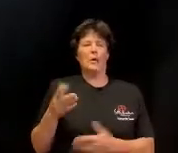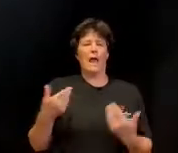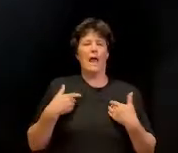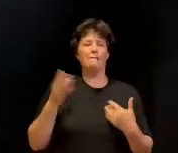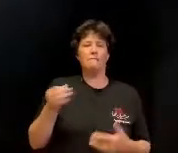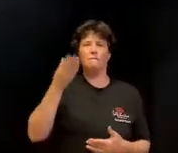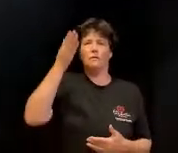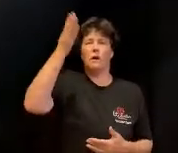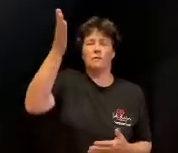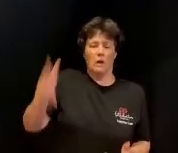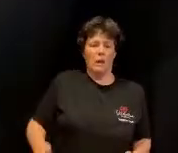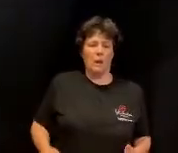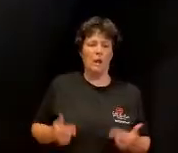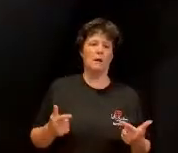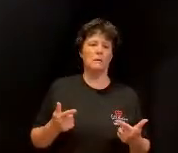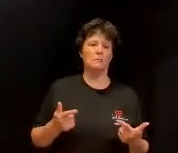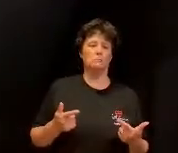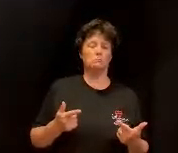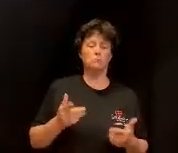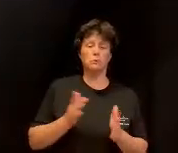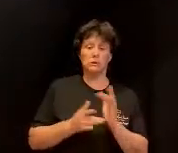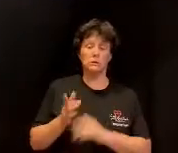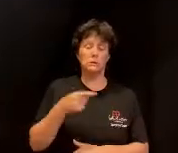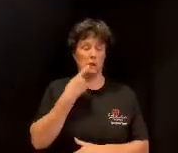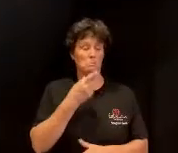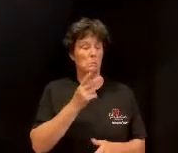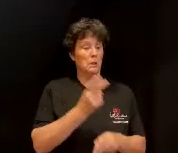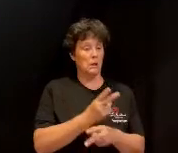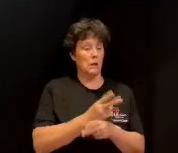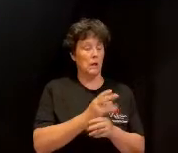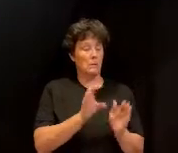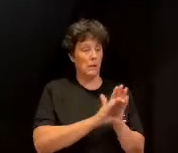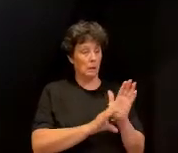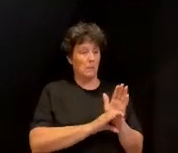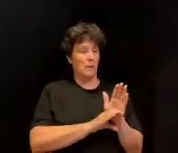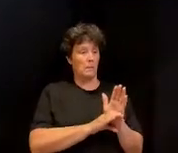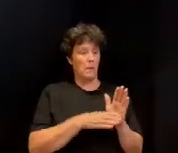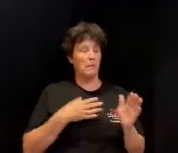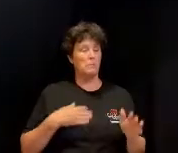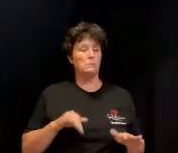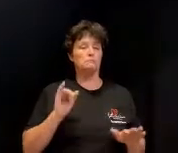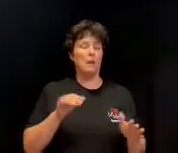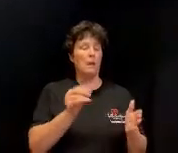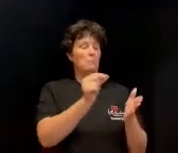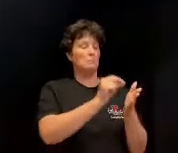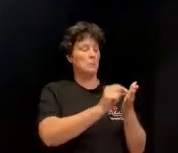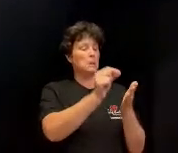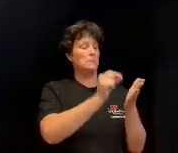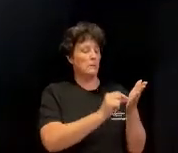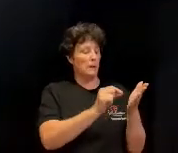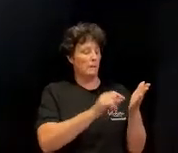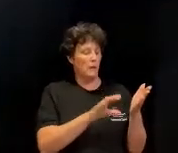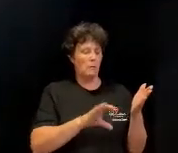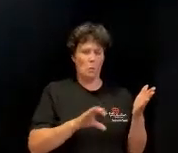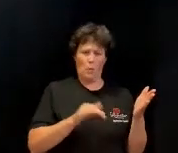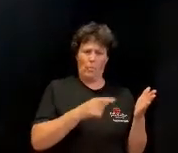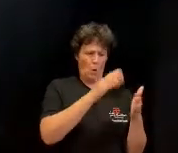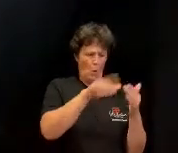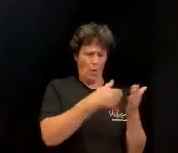Well, he said, keep the commandments. Well, I've done this, I've done this, I've done this, I've done this, but still something's